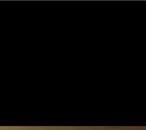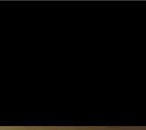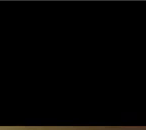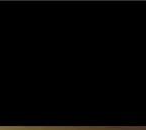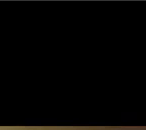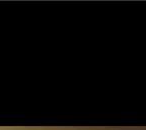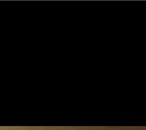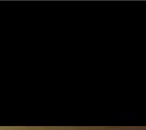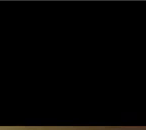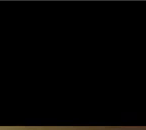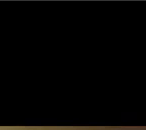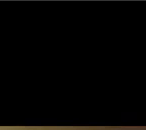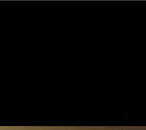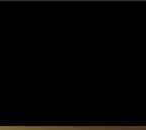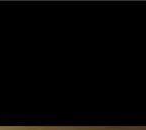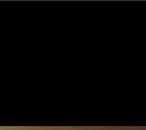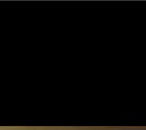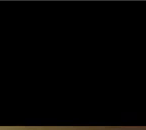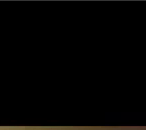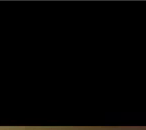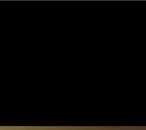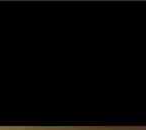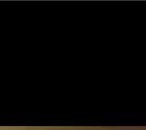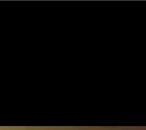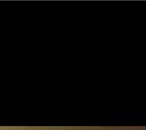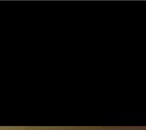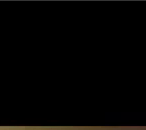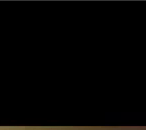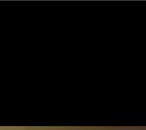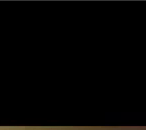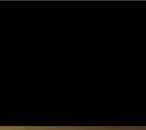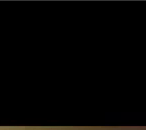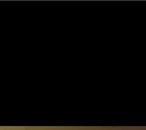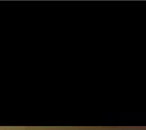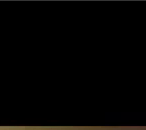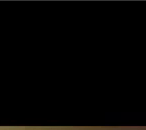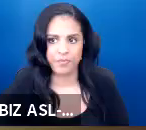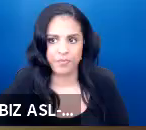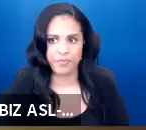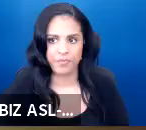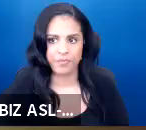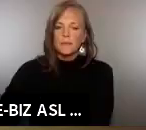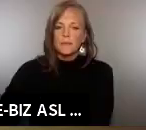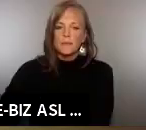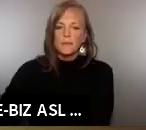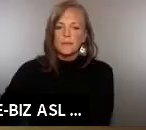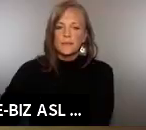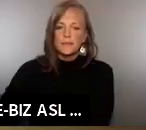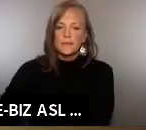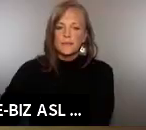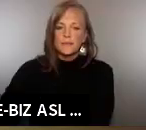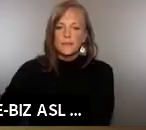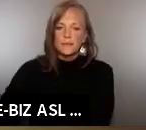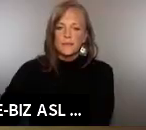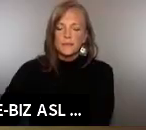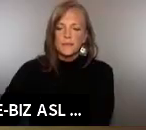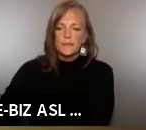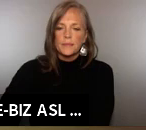Deen's 10-minute play process panel. Essentially, we're talking about the themes for this year's festival that was to go